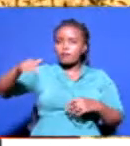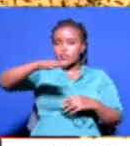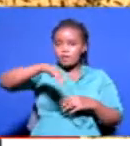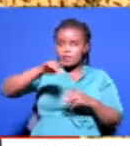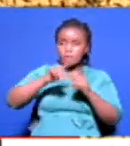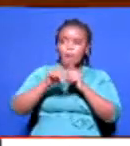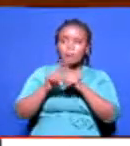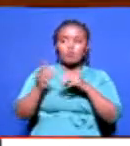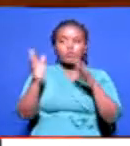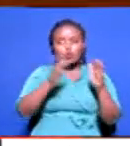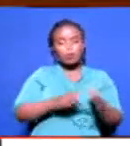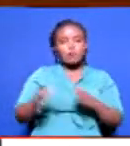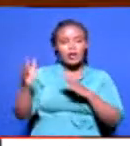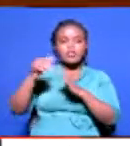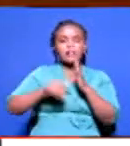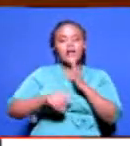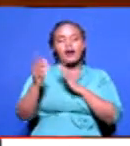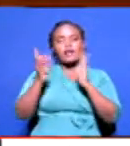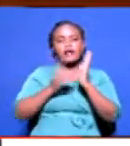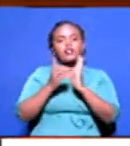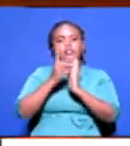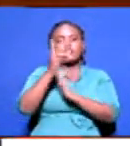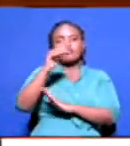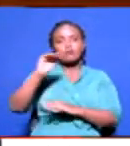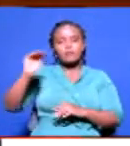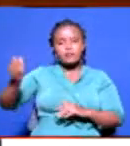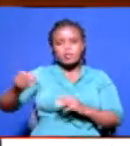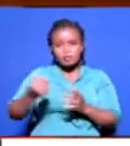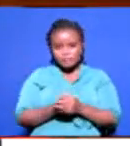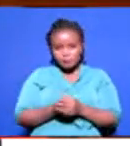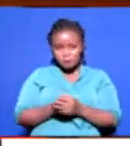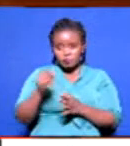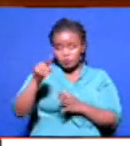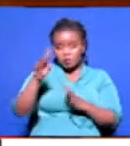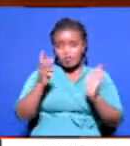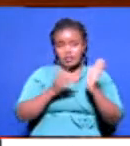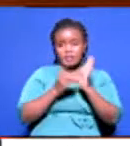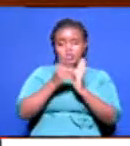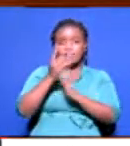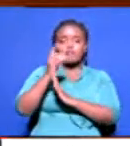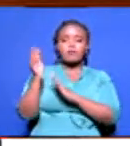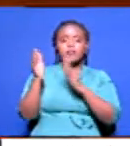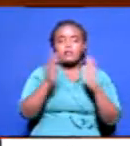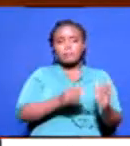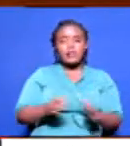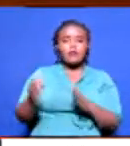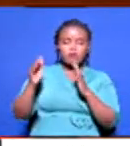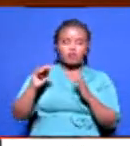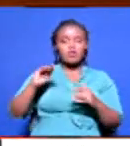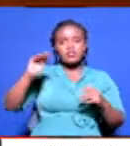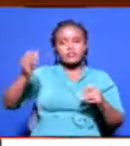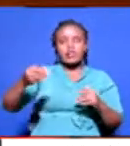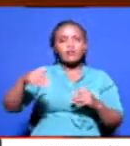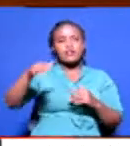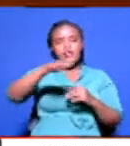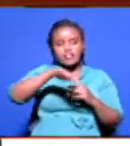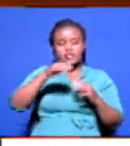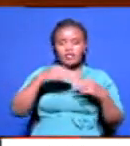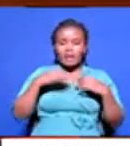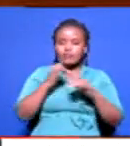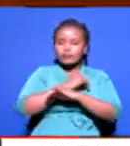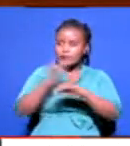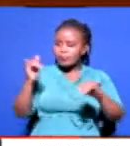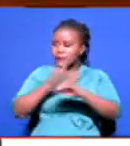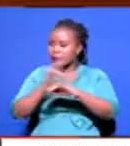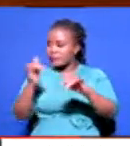urban development. These guidelines will ensure that development plans for urban areas have inbuilt sanitation components and